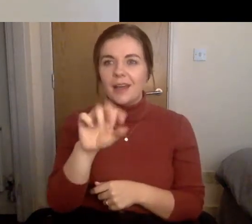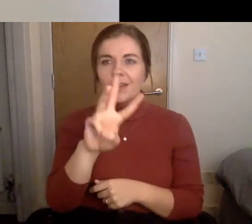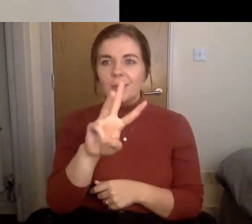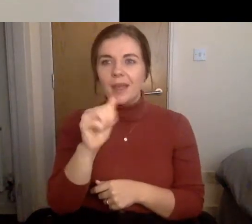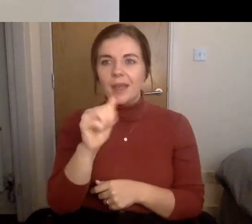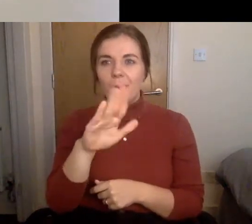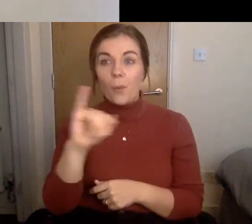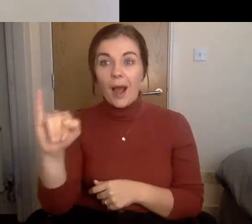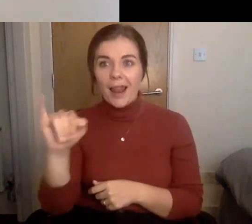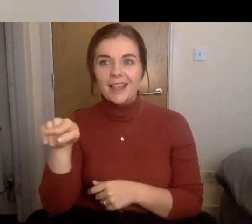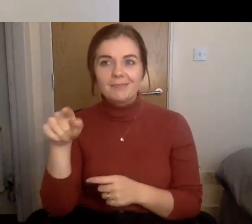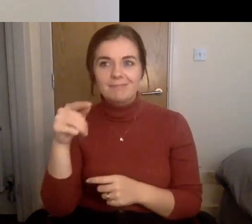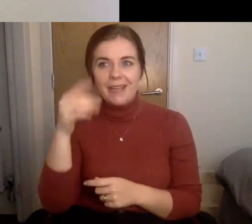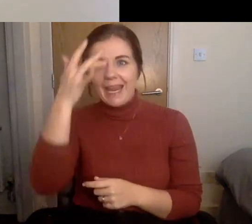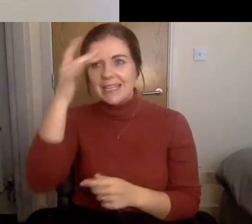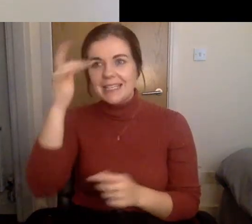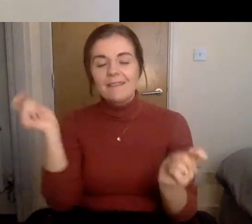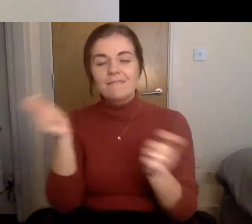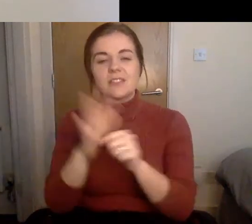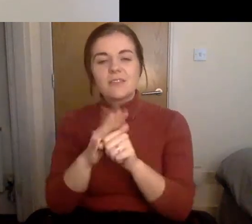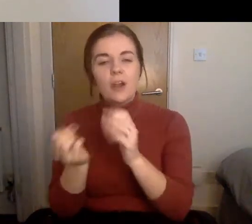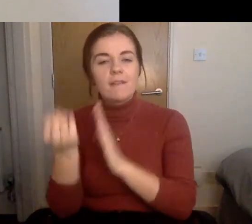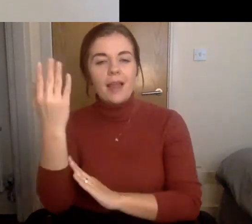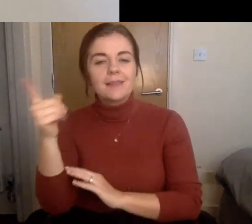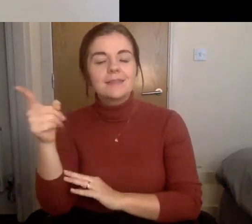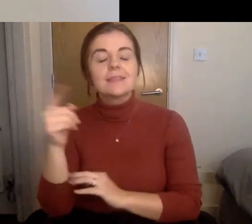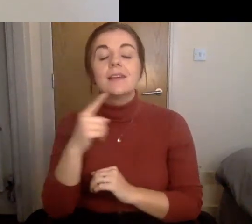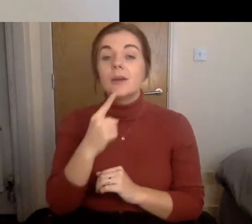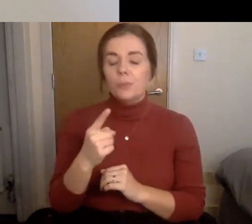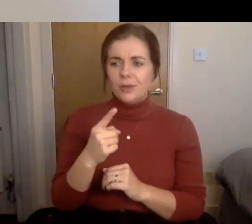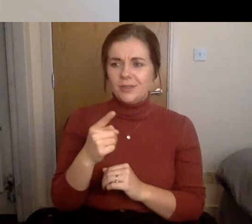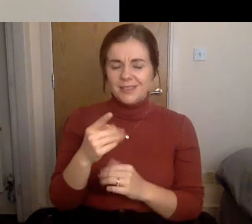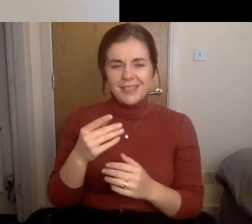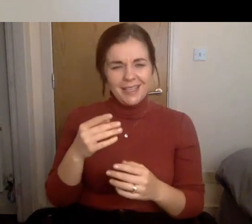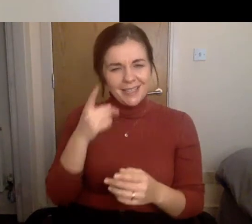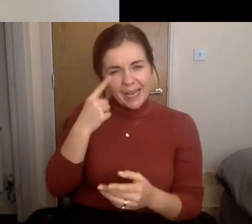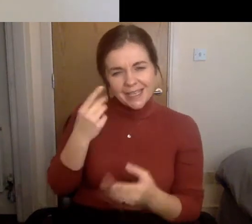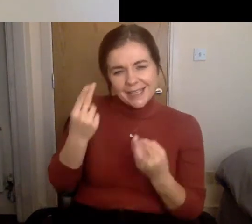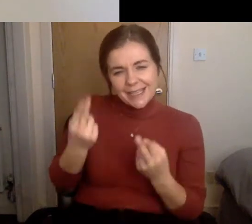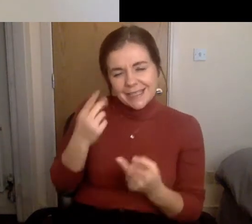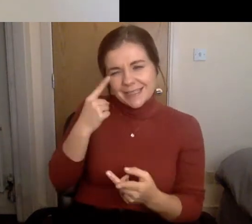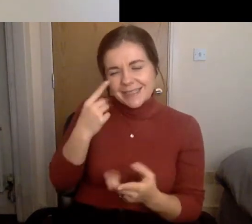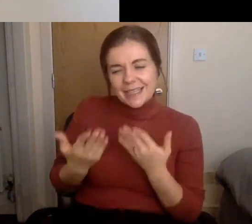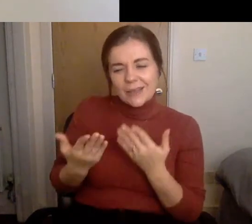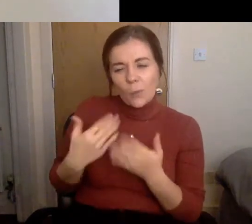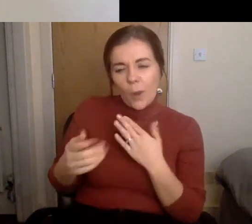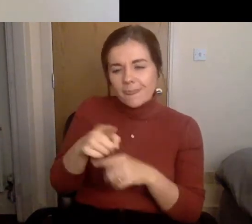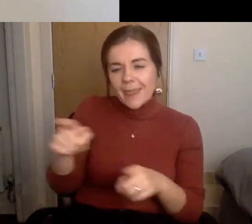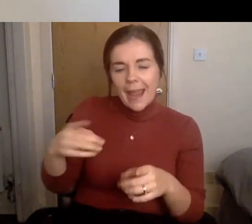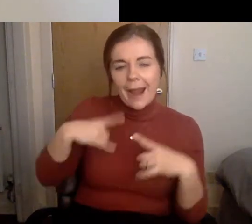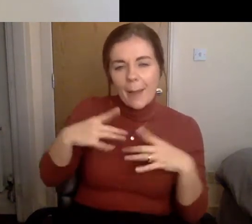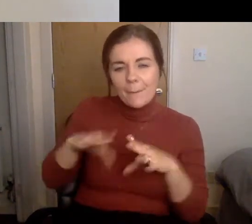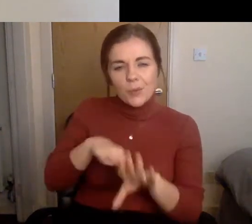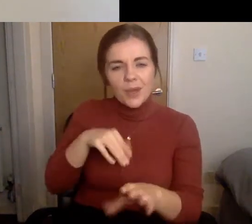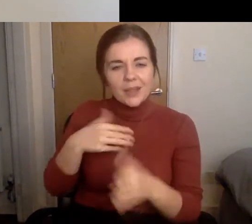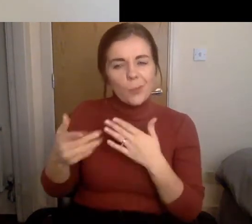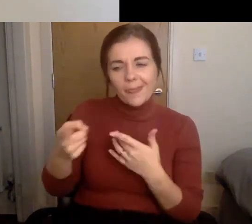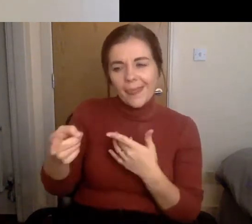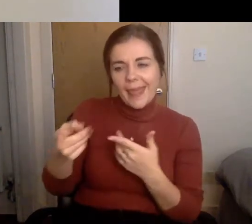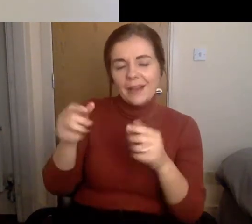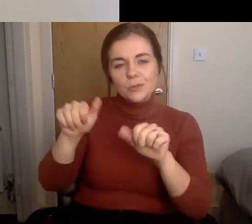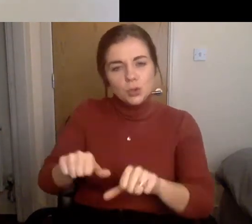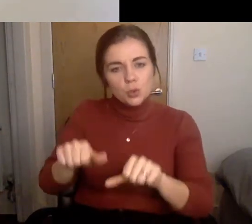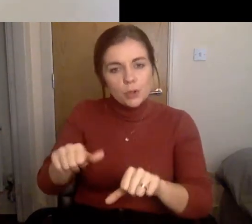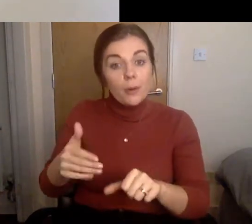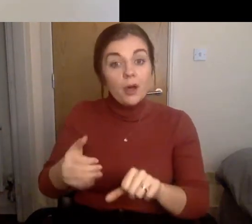whatever extent that they're happy to be included. So it's a tricky one, but again, it's only tricky, I think, if we don't approach it